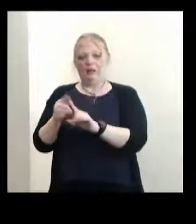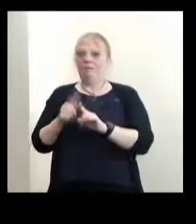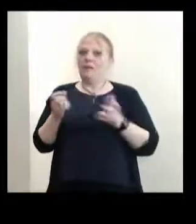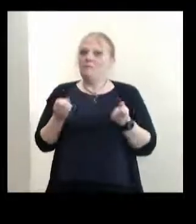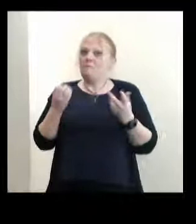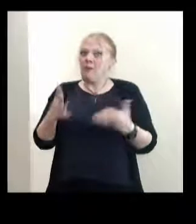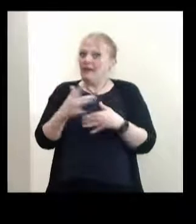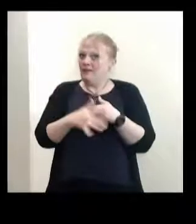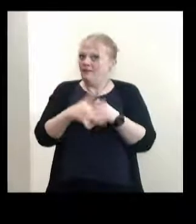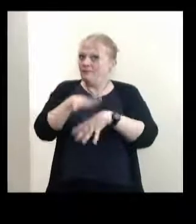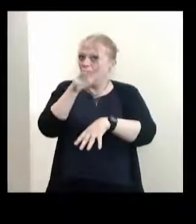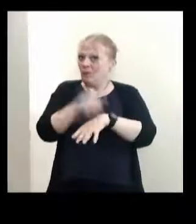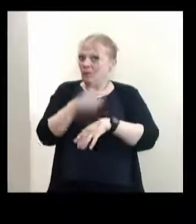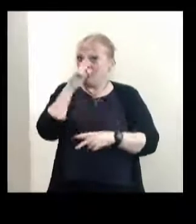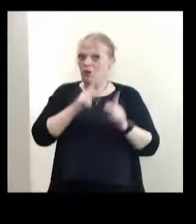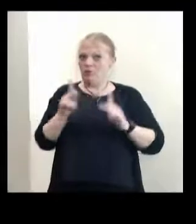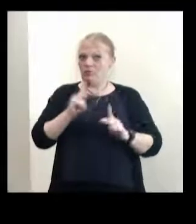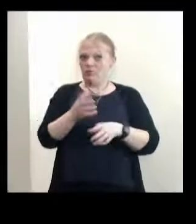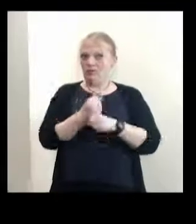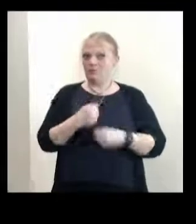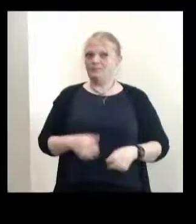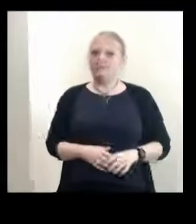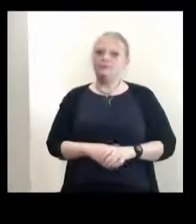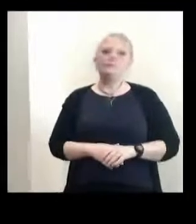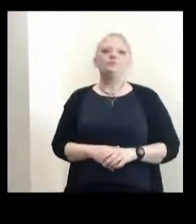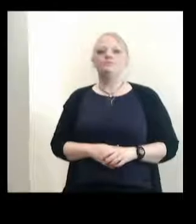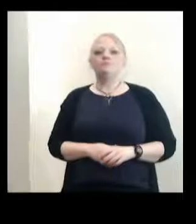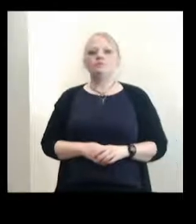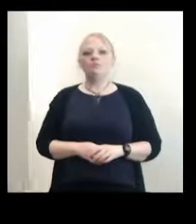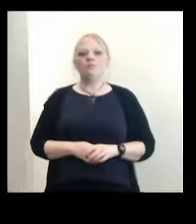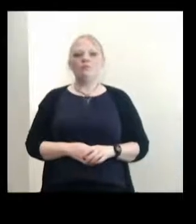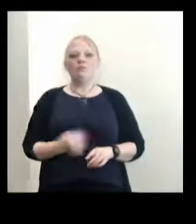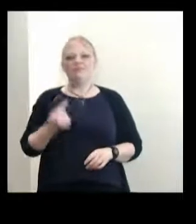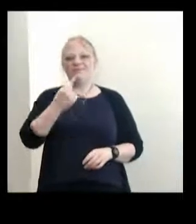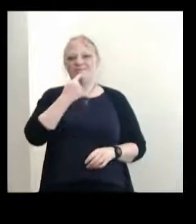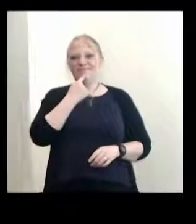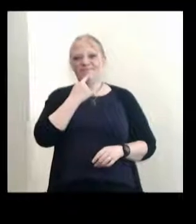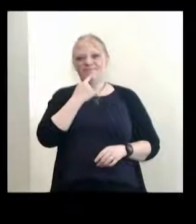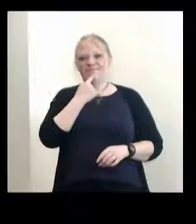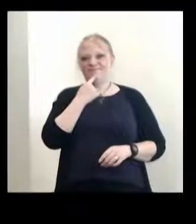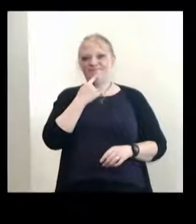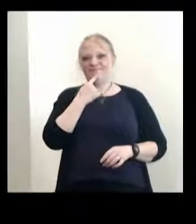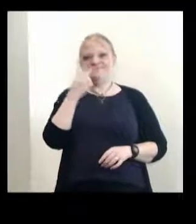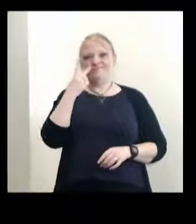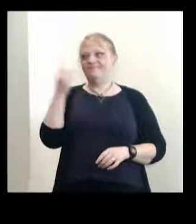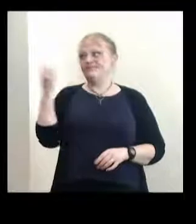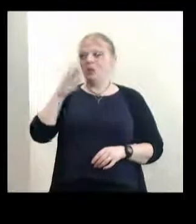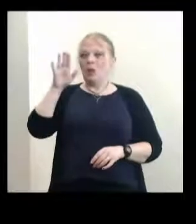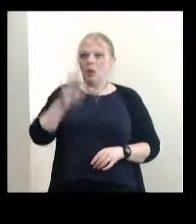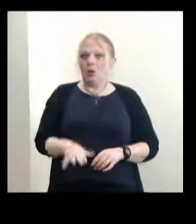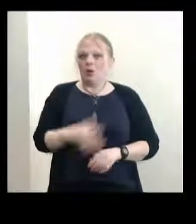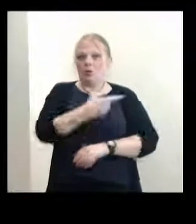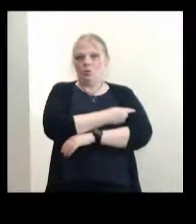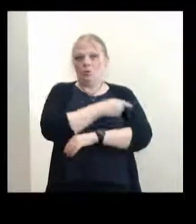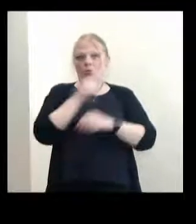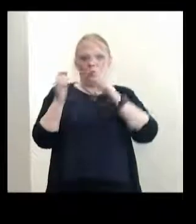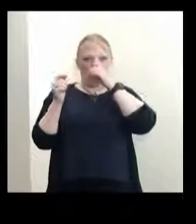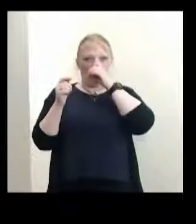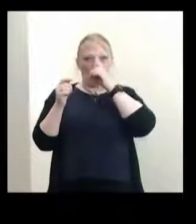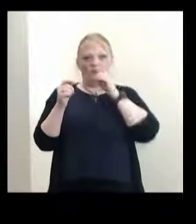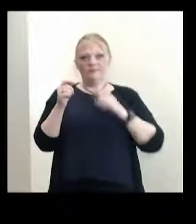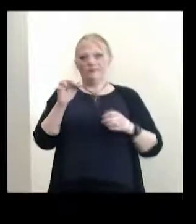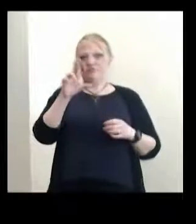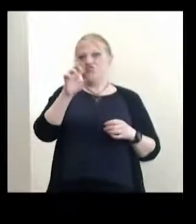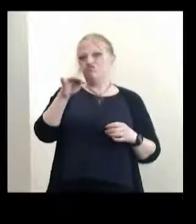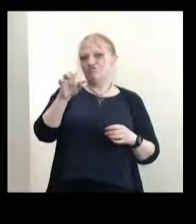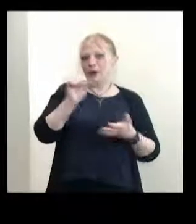appointments available for people to get vaccinated. Here's a disappointing thing we continue to see, which are low vaccination rates in certain zip